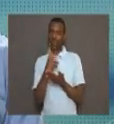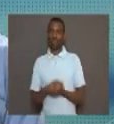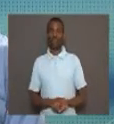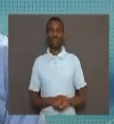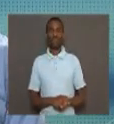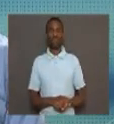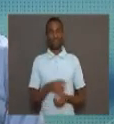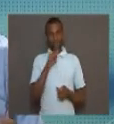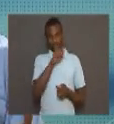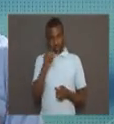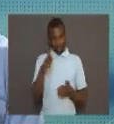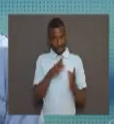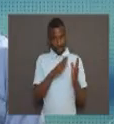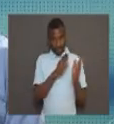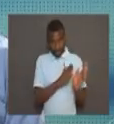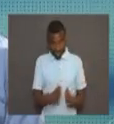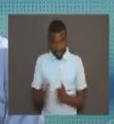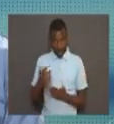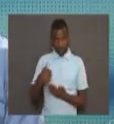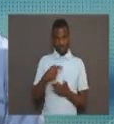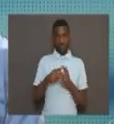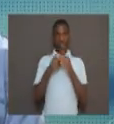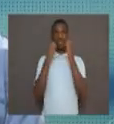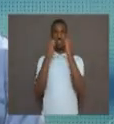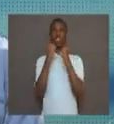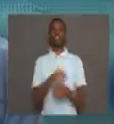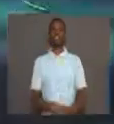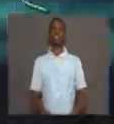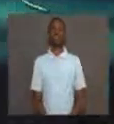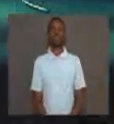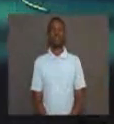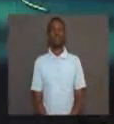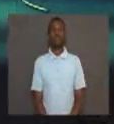If you are ready, we will begin.